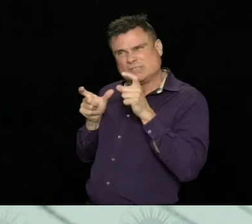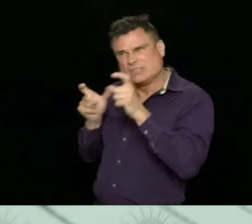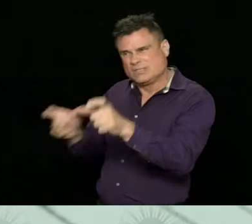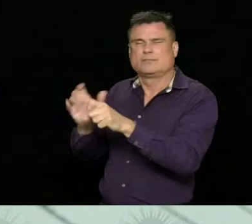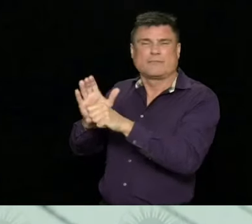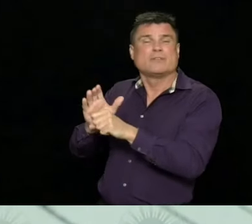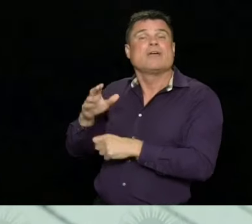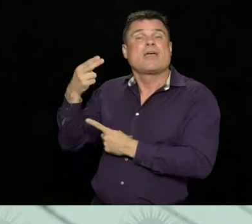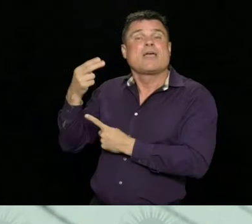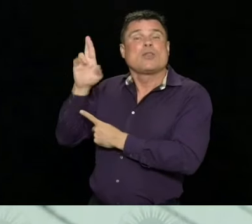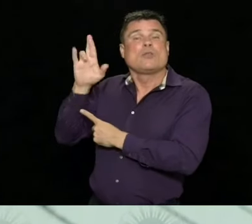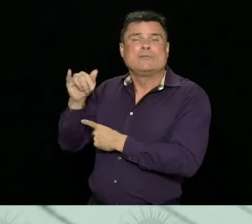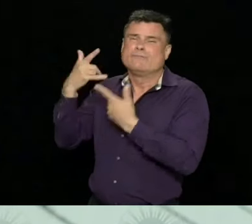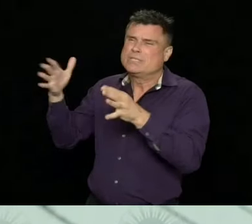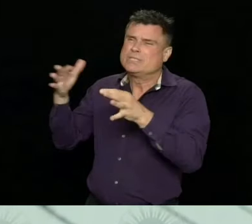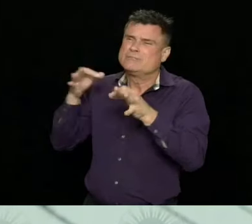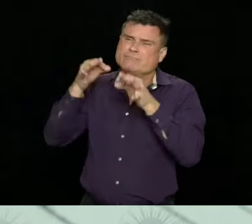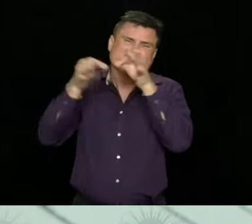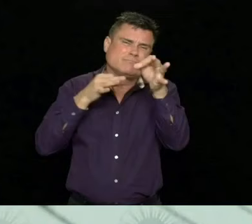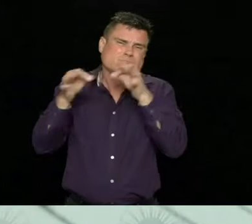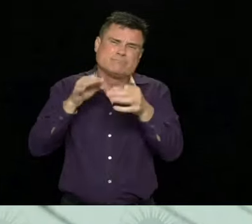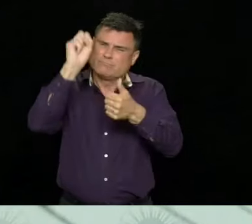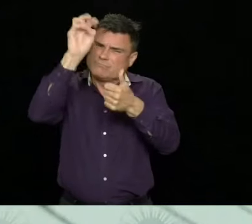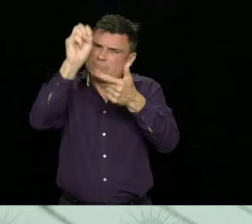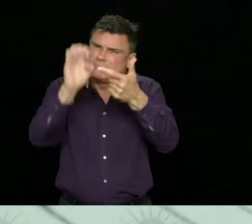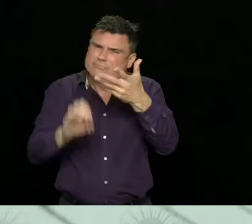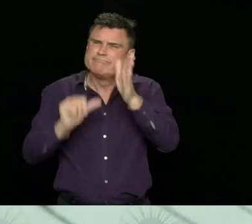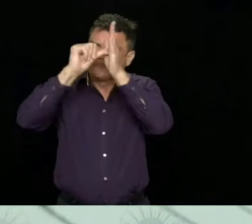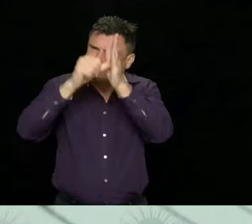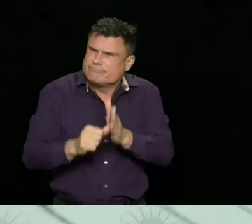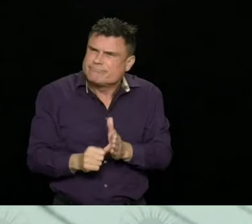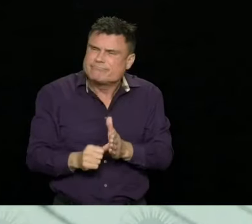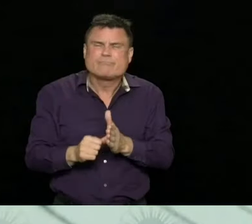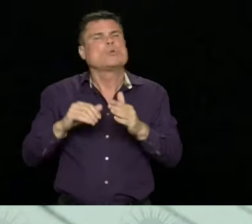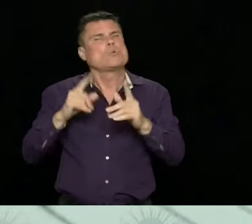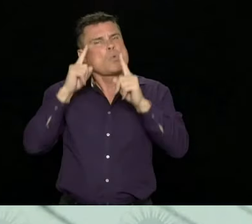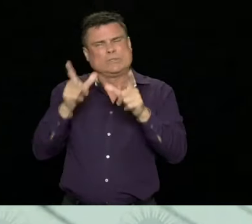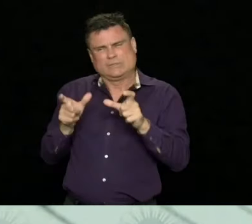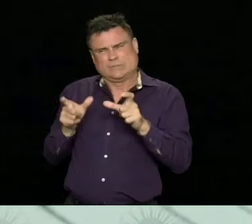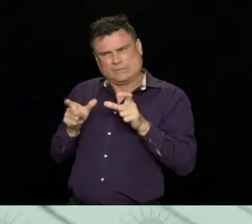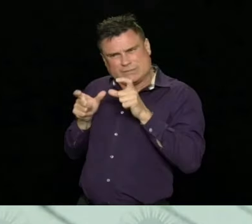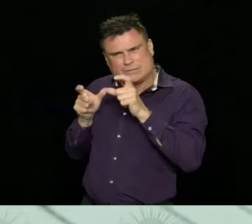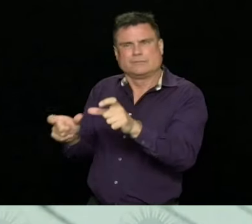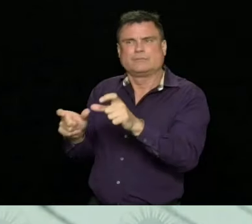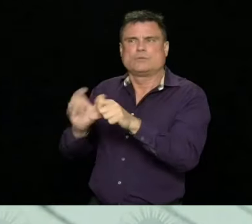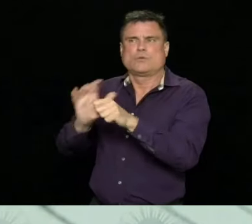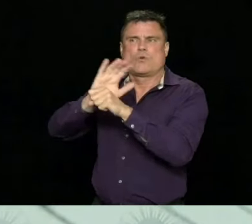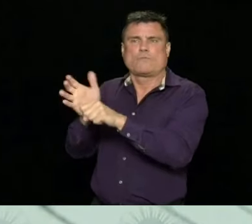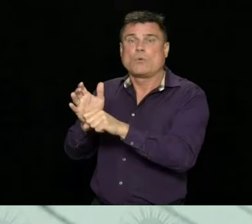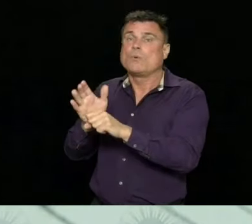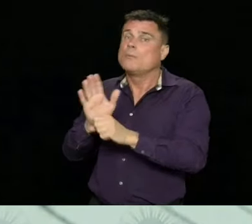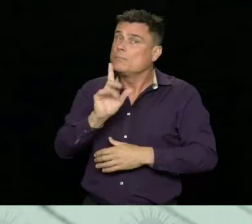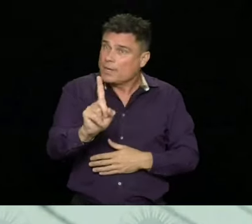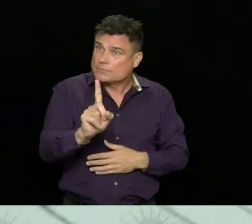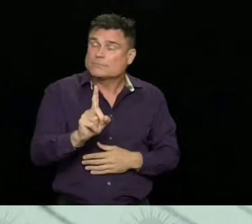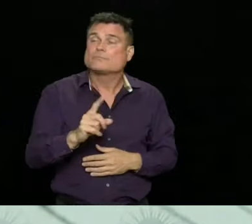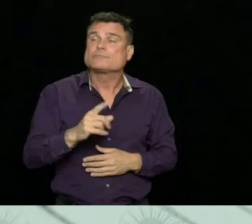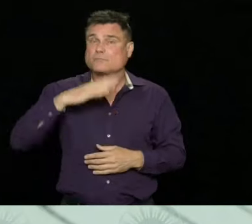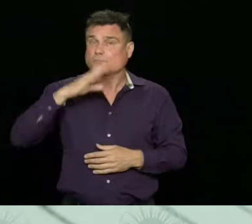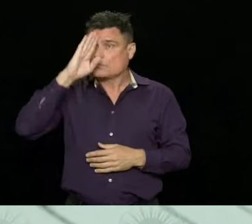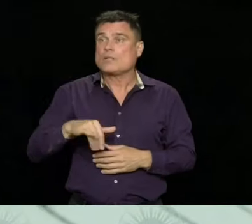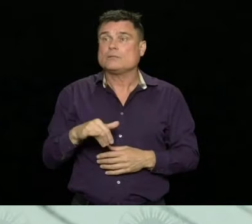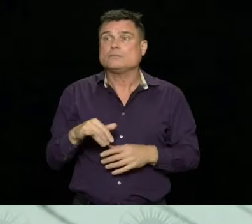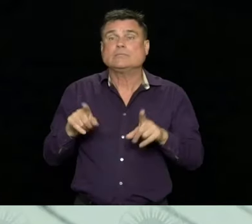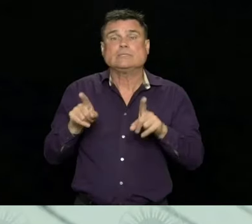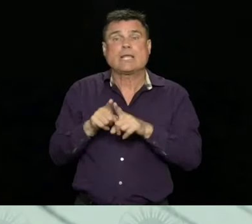the spread of COVID-19. But I think there may be situations, as Dr. Henry have said, that where self